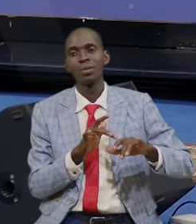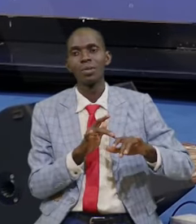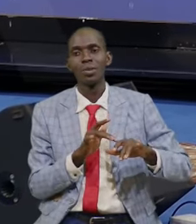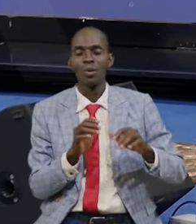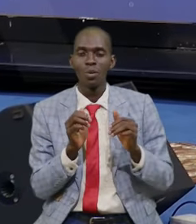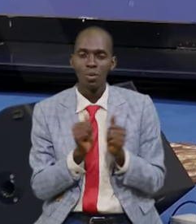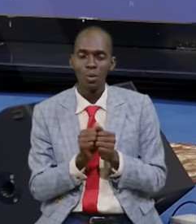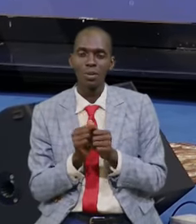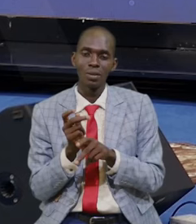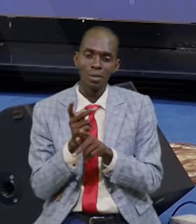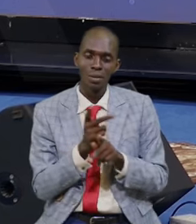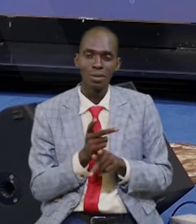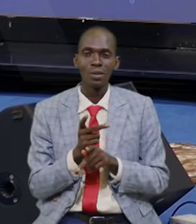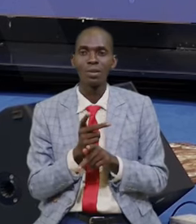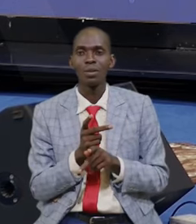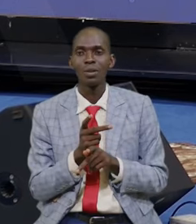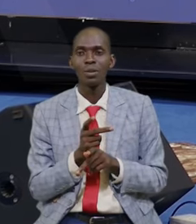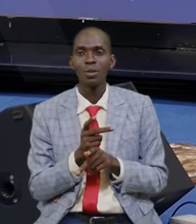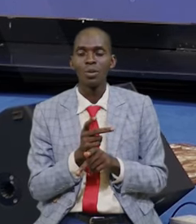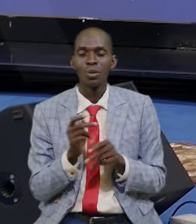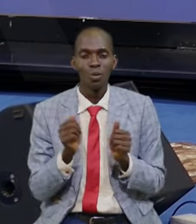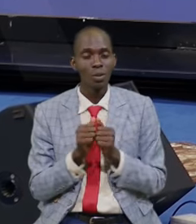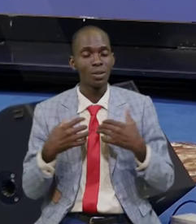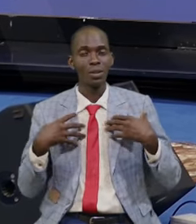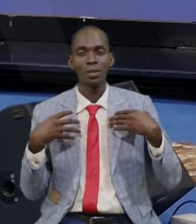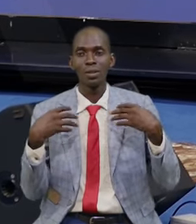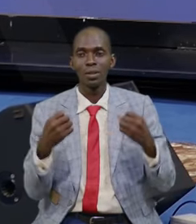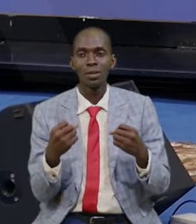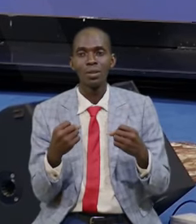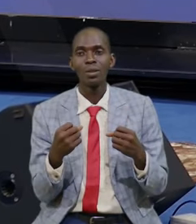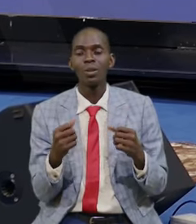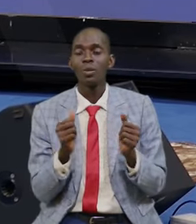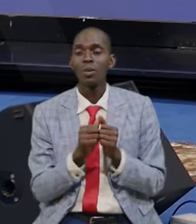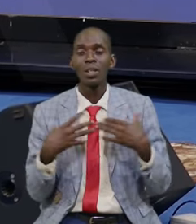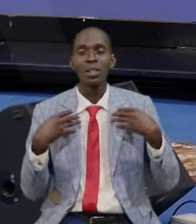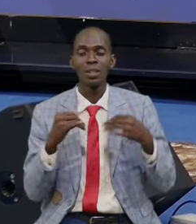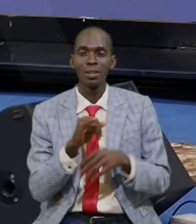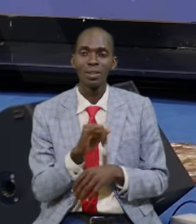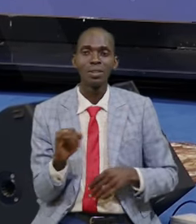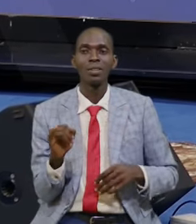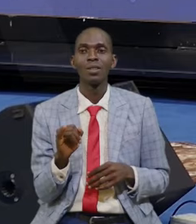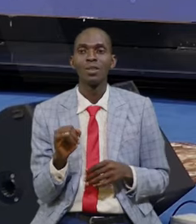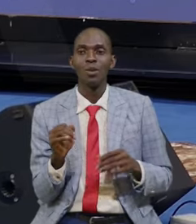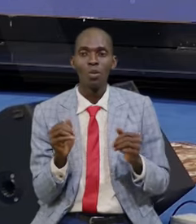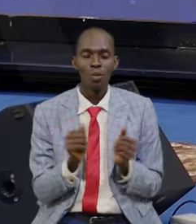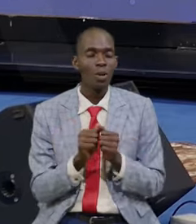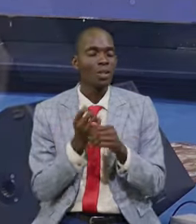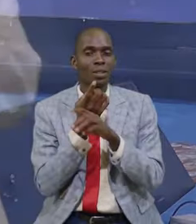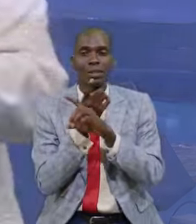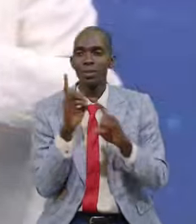care, with cure, with healing, with